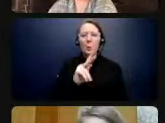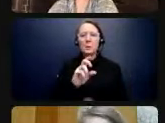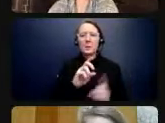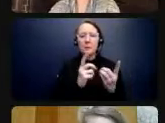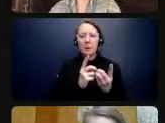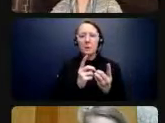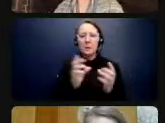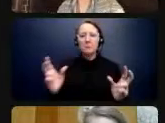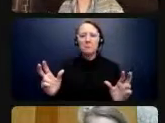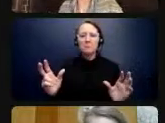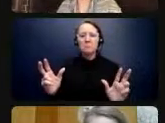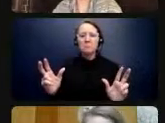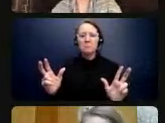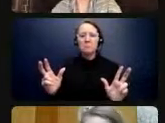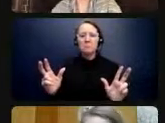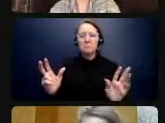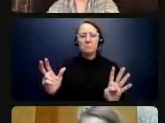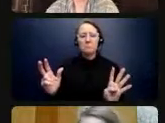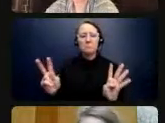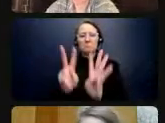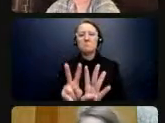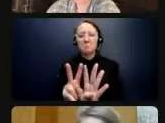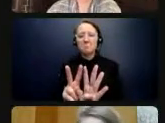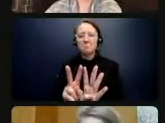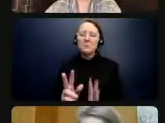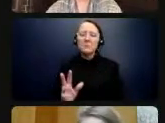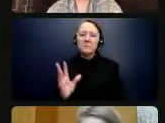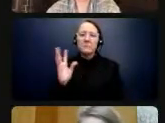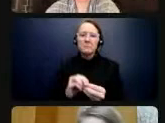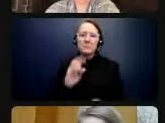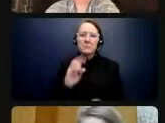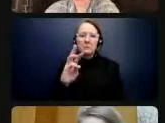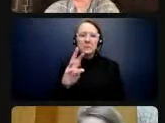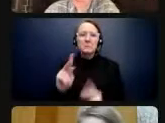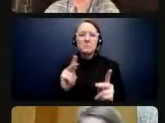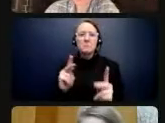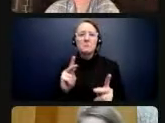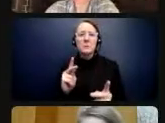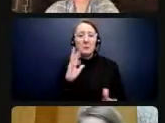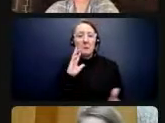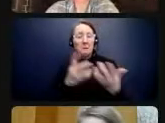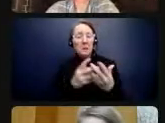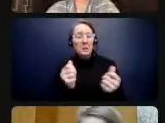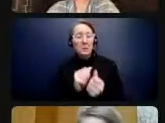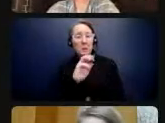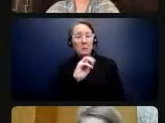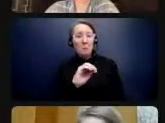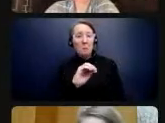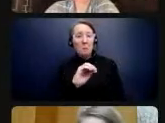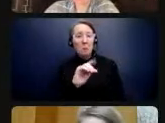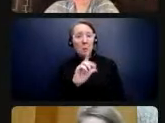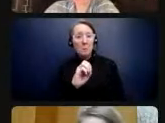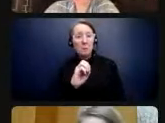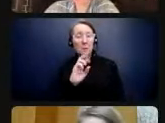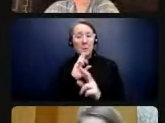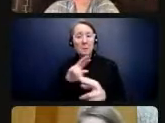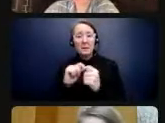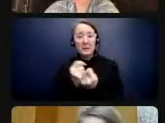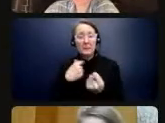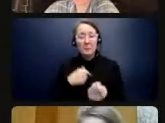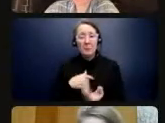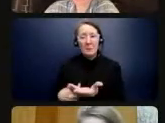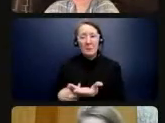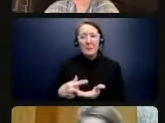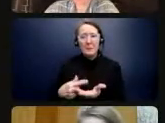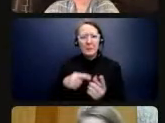would very much be interested in how and if that fits in with the mobile response team that we have been talking about at